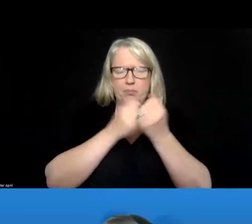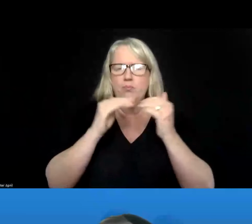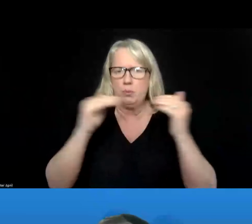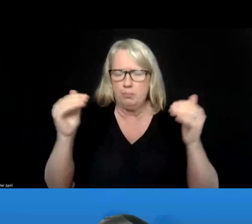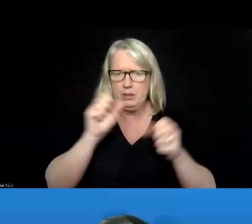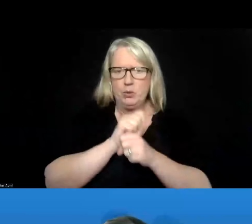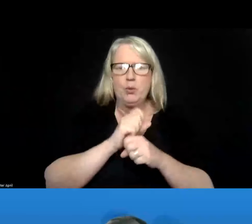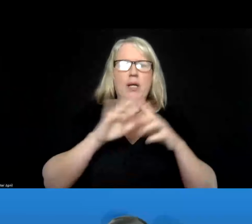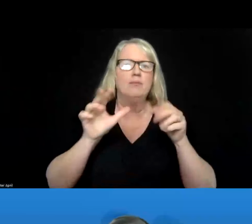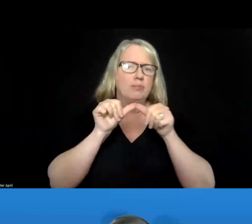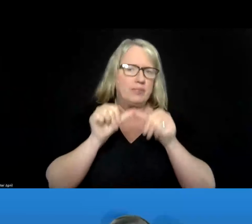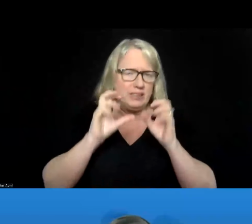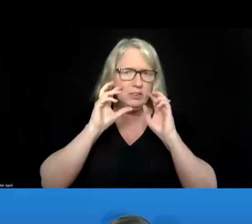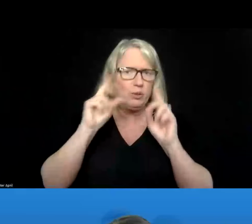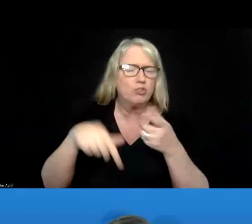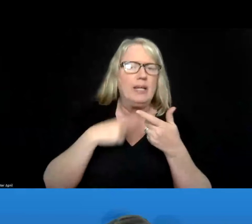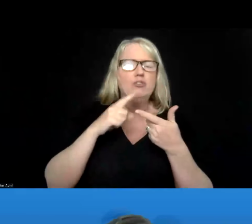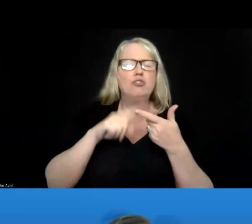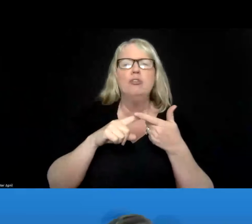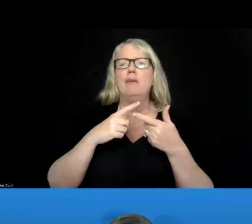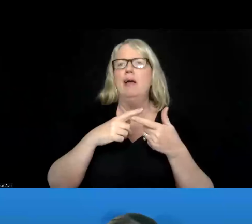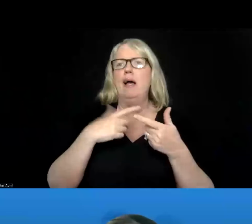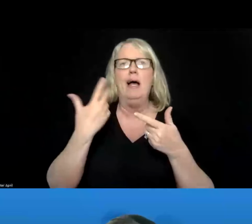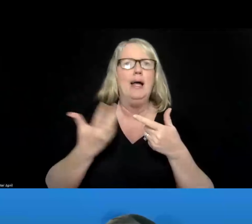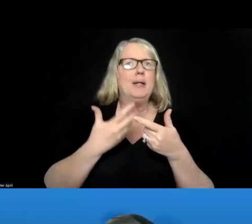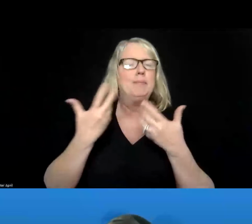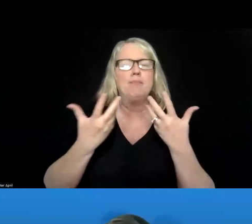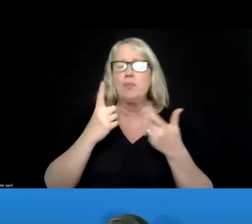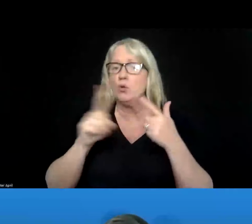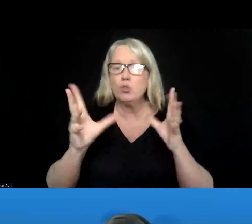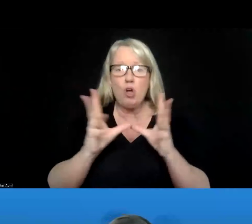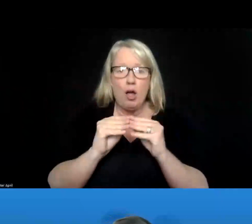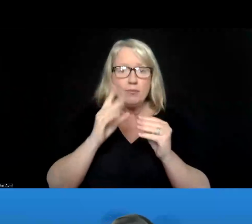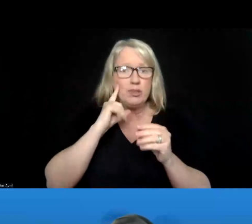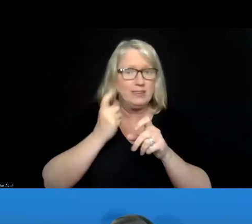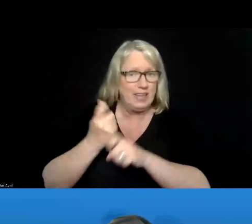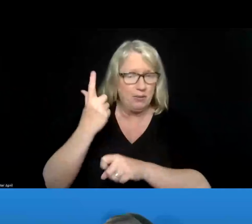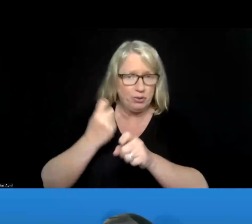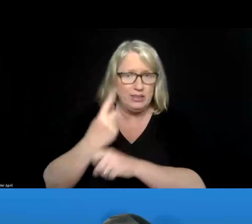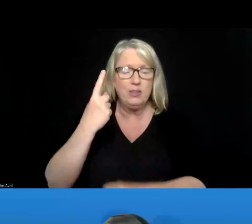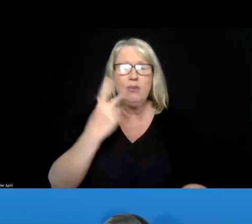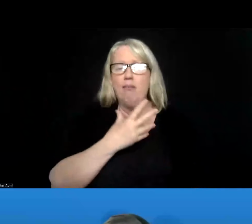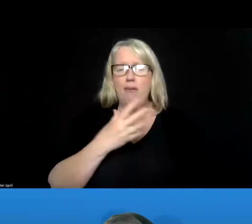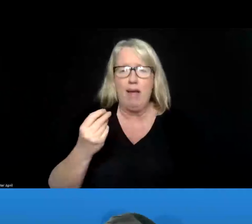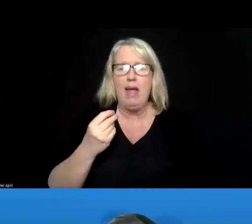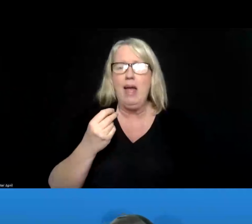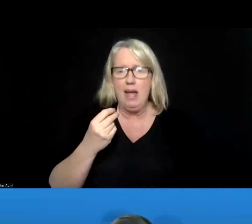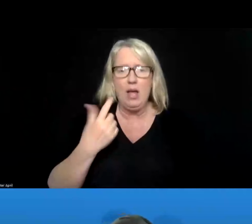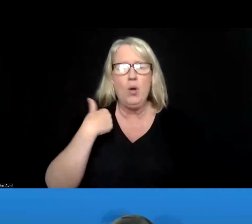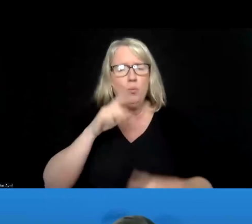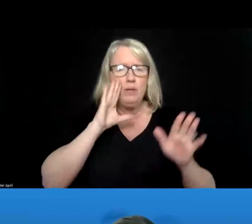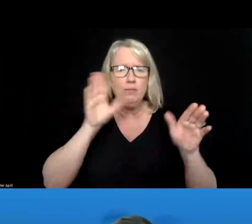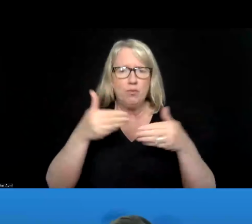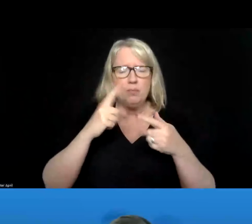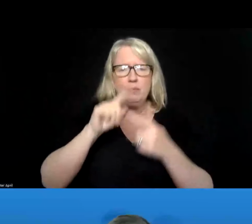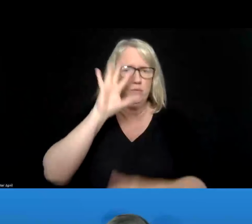including continuing education. We do a conference almost every year, and we also focus a lot on